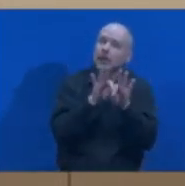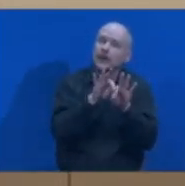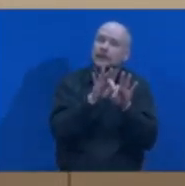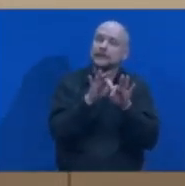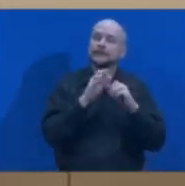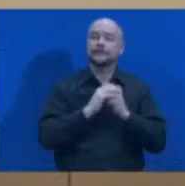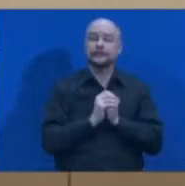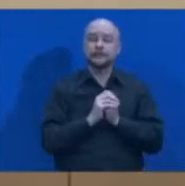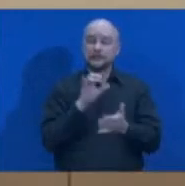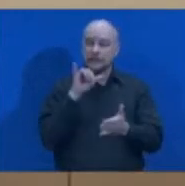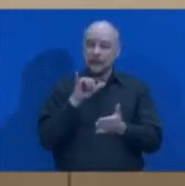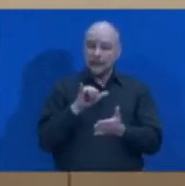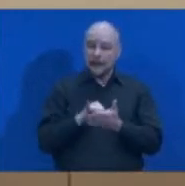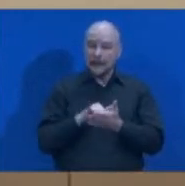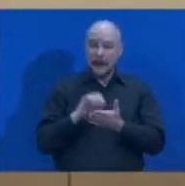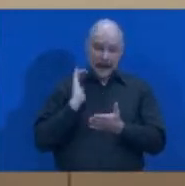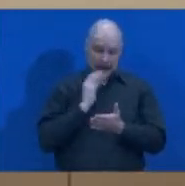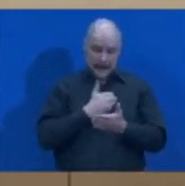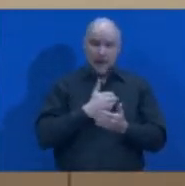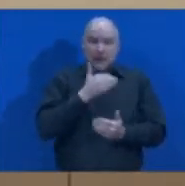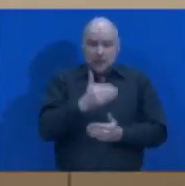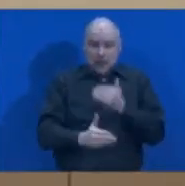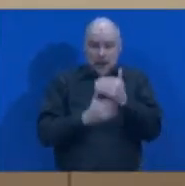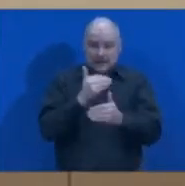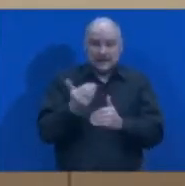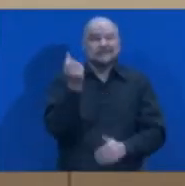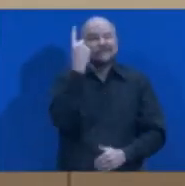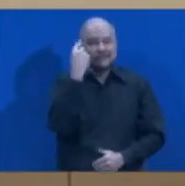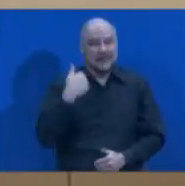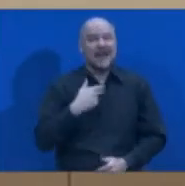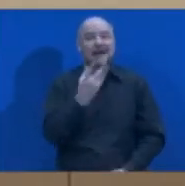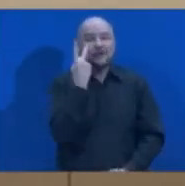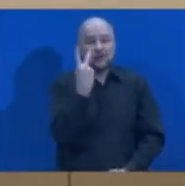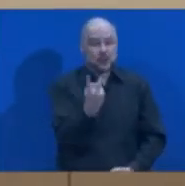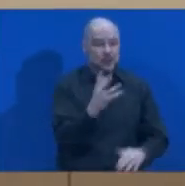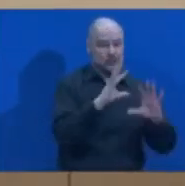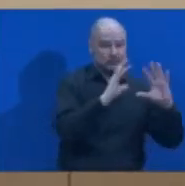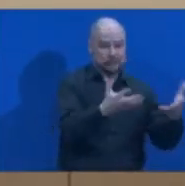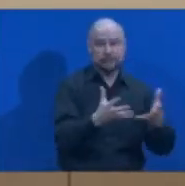The process that we will use will divide into two different types